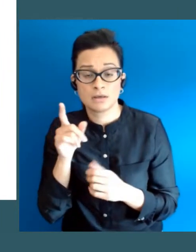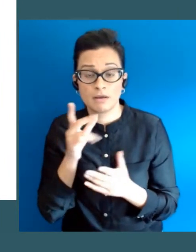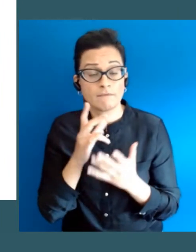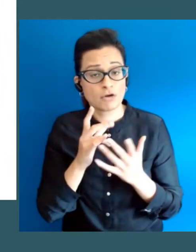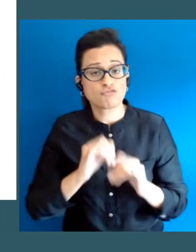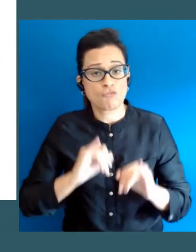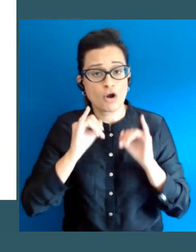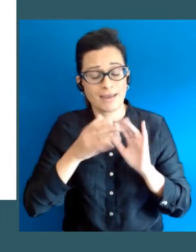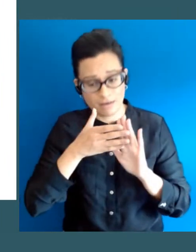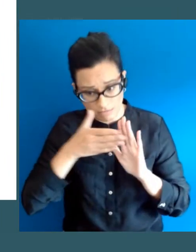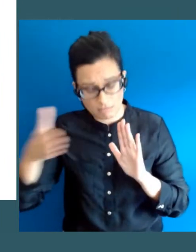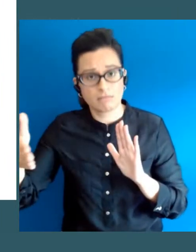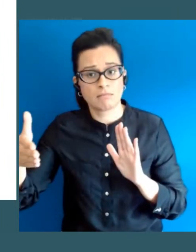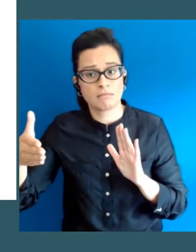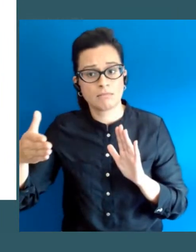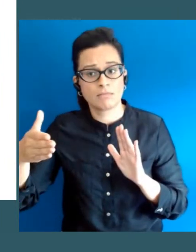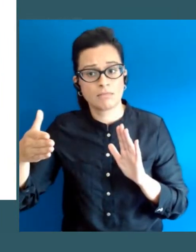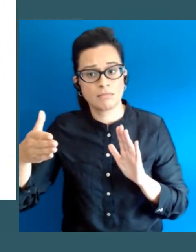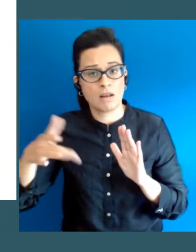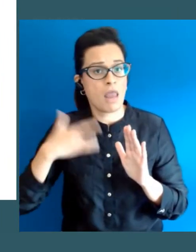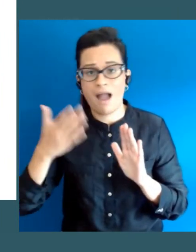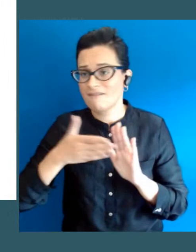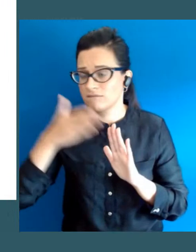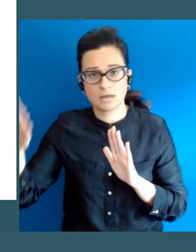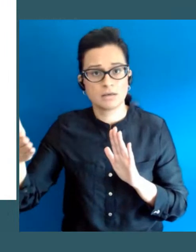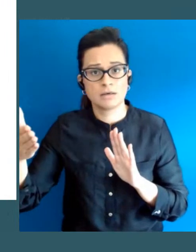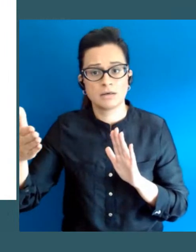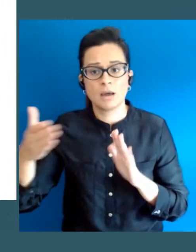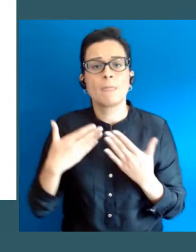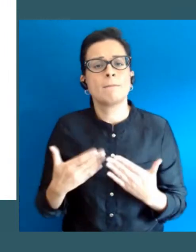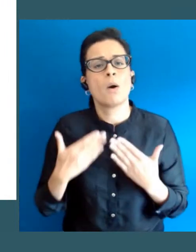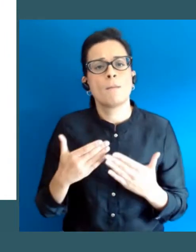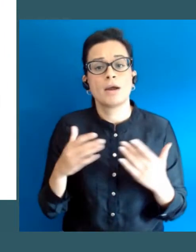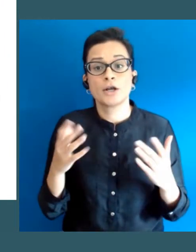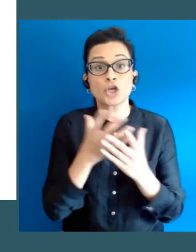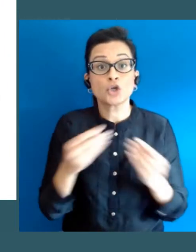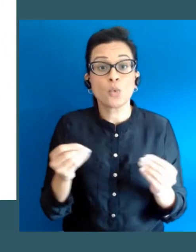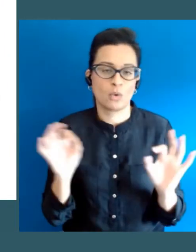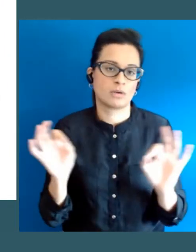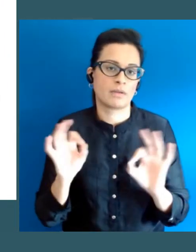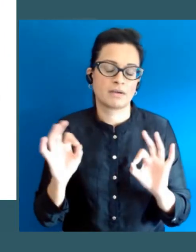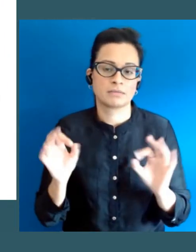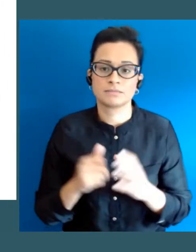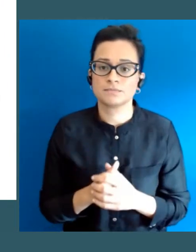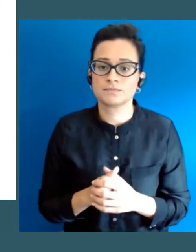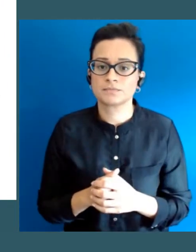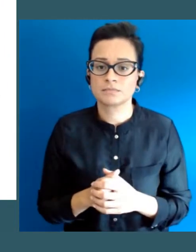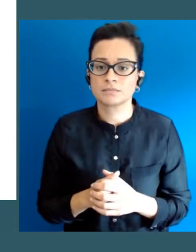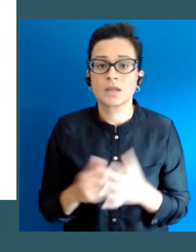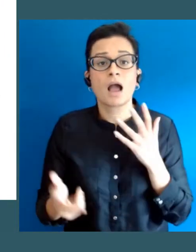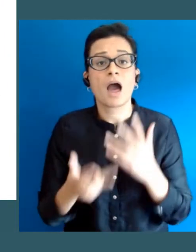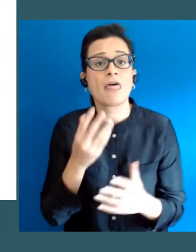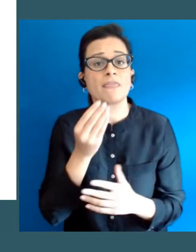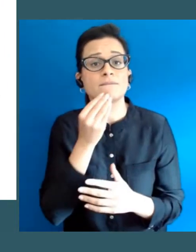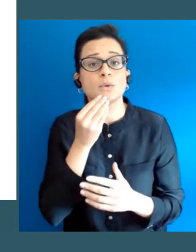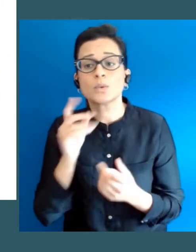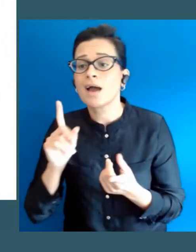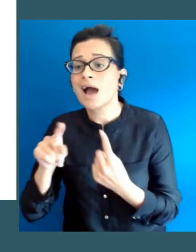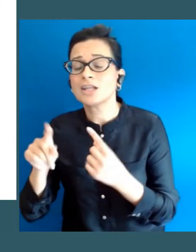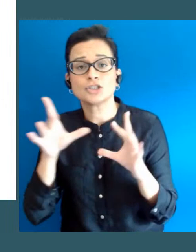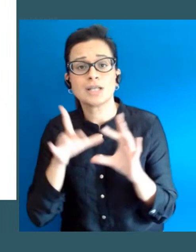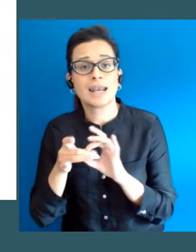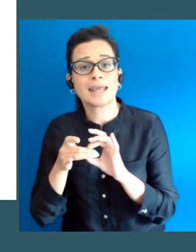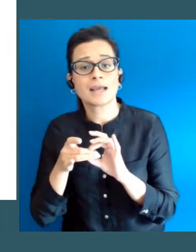and it's lifelong, and currently there is no cure. So like other food allergies, it's associated with impairments